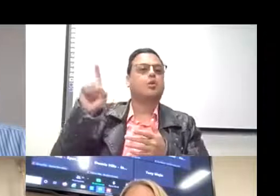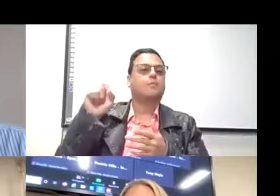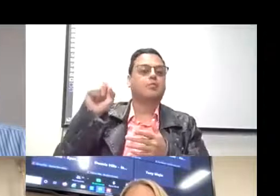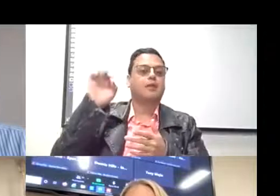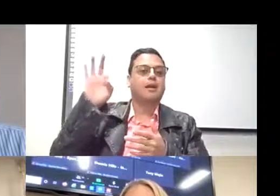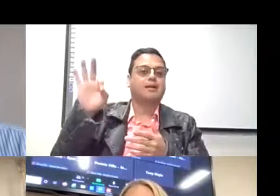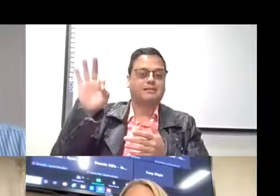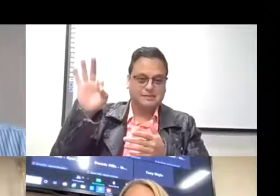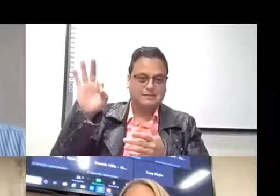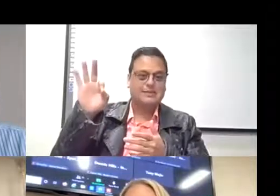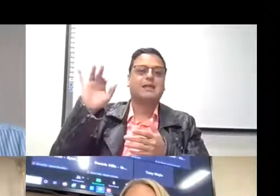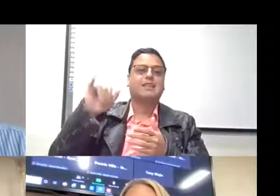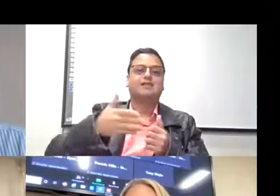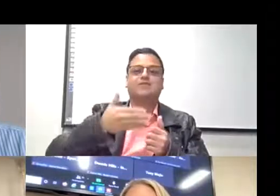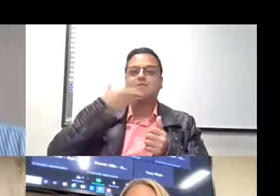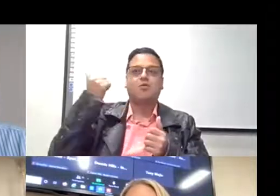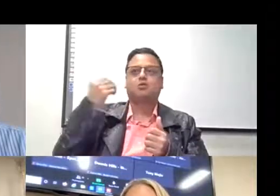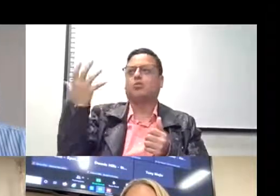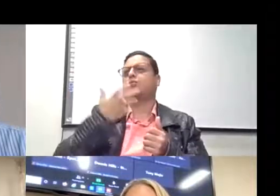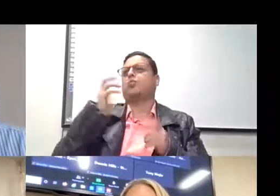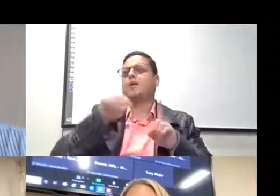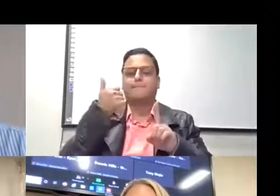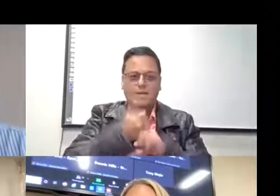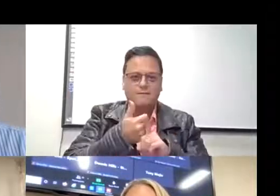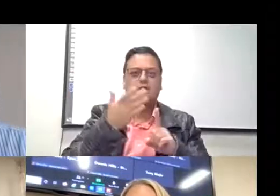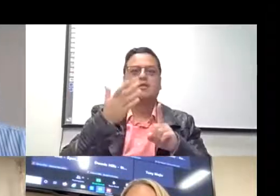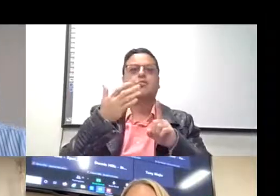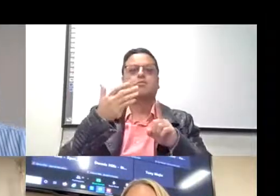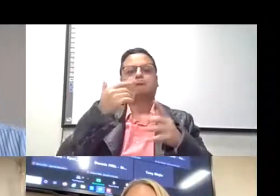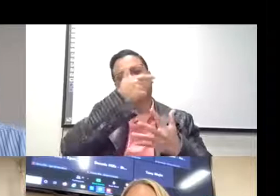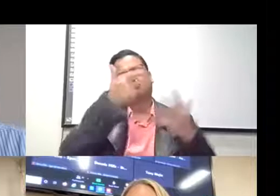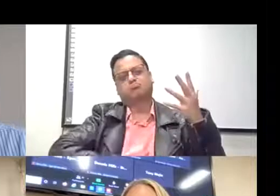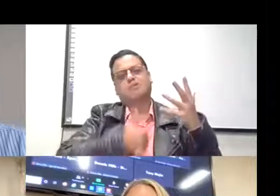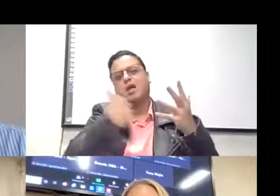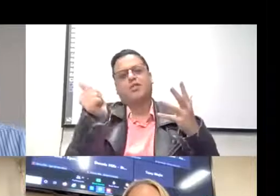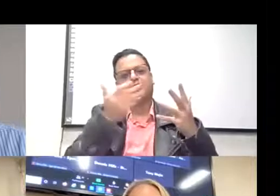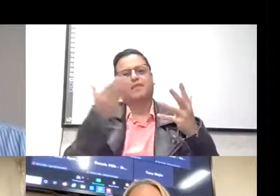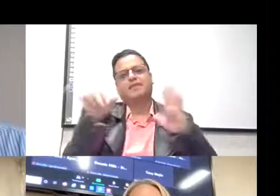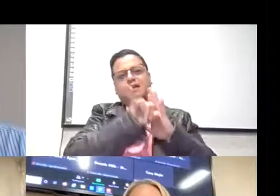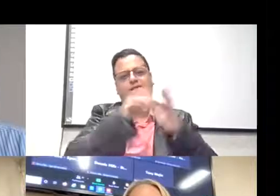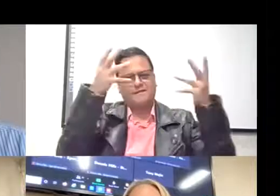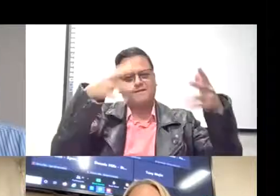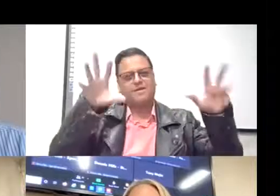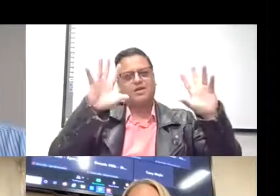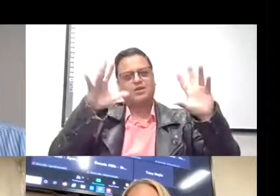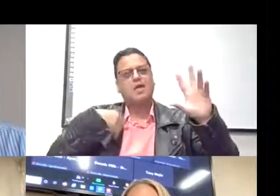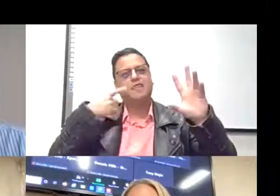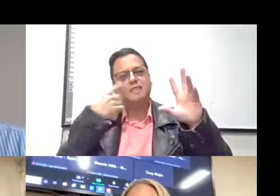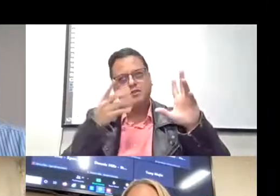is probably the most impactful one. I mean, there's a whole bunch of other things in here that are called out, which I think they're somewhat